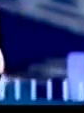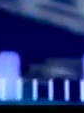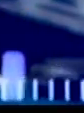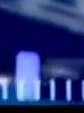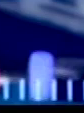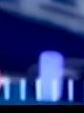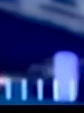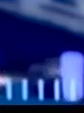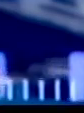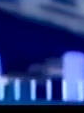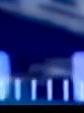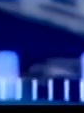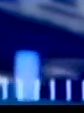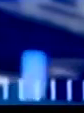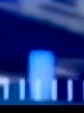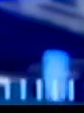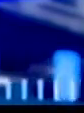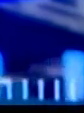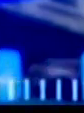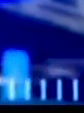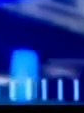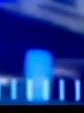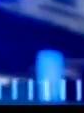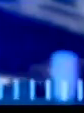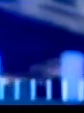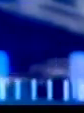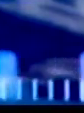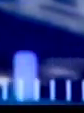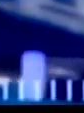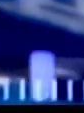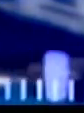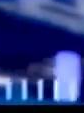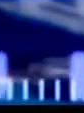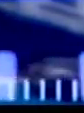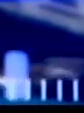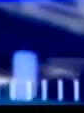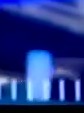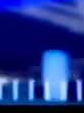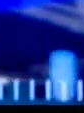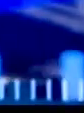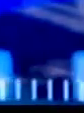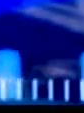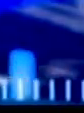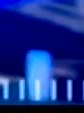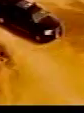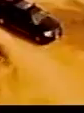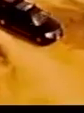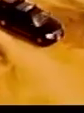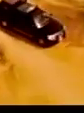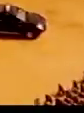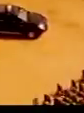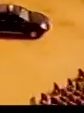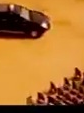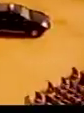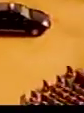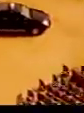reach of the GCK as we rejoice and we reflect and we receive.